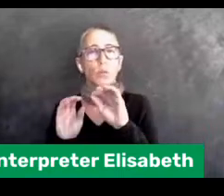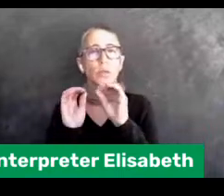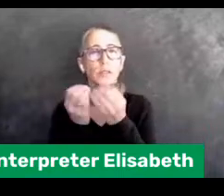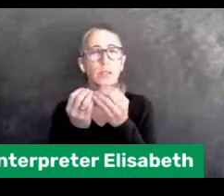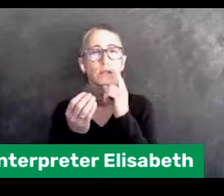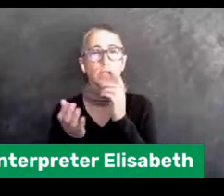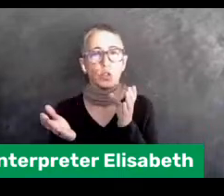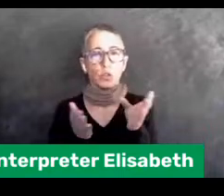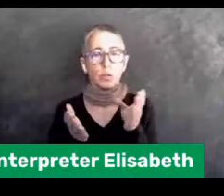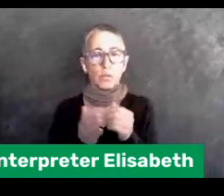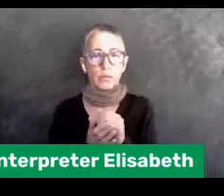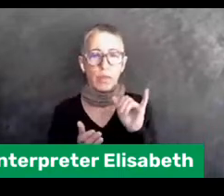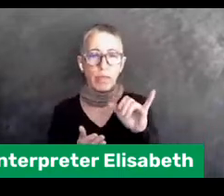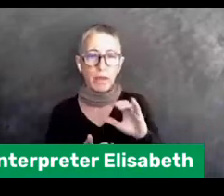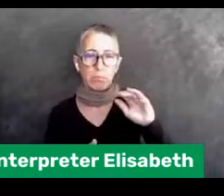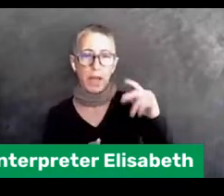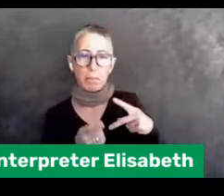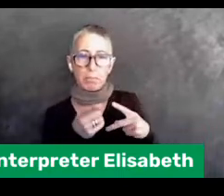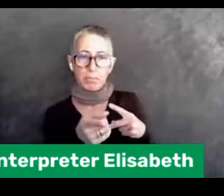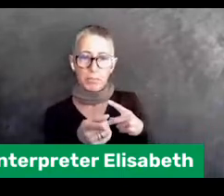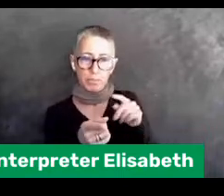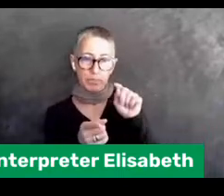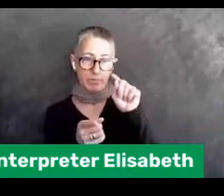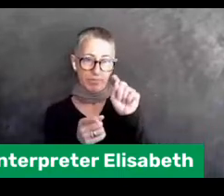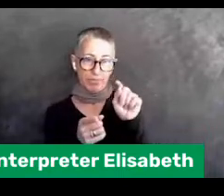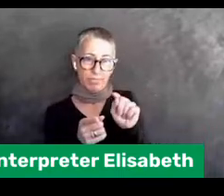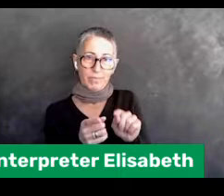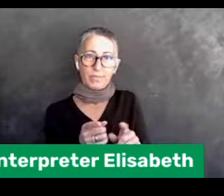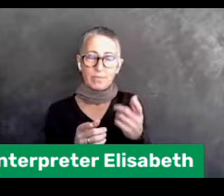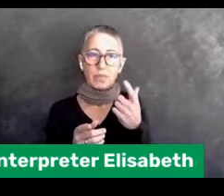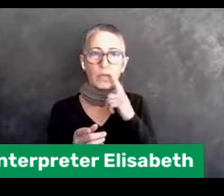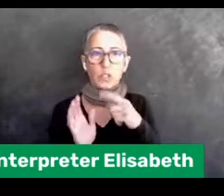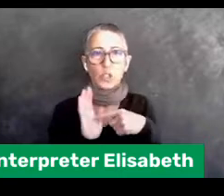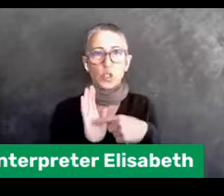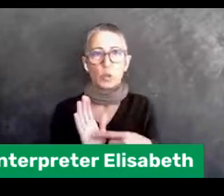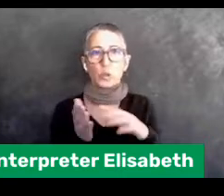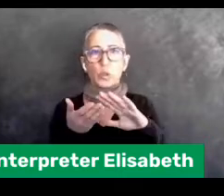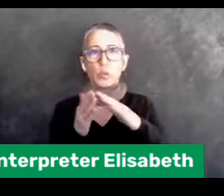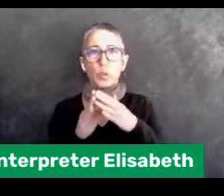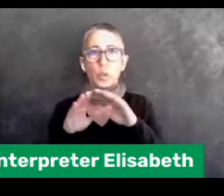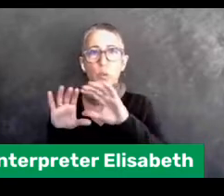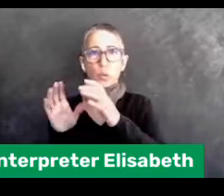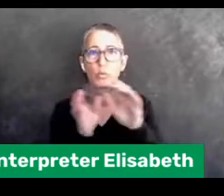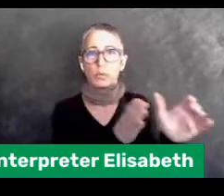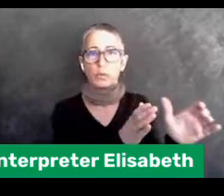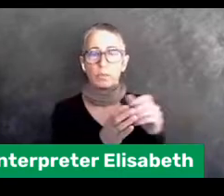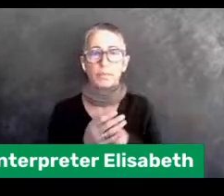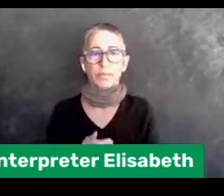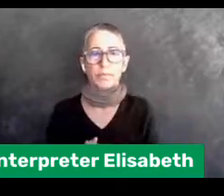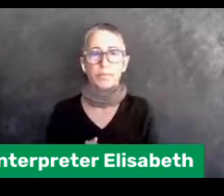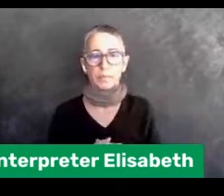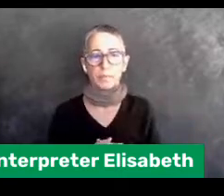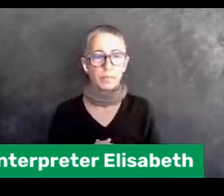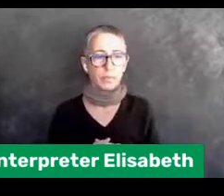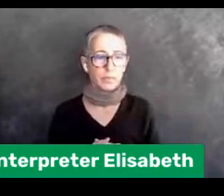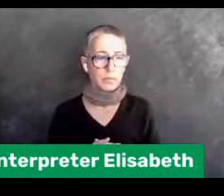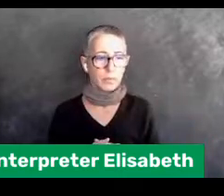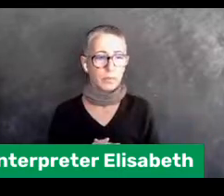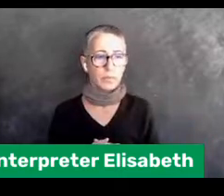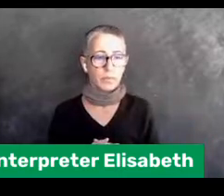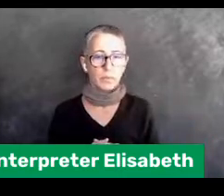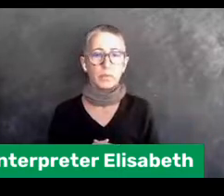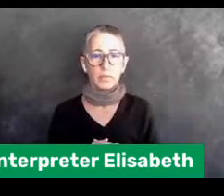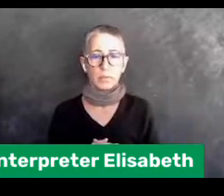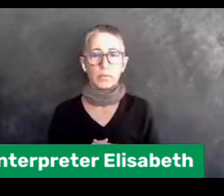map just gives you a quick snapshot of the many community groups that are active around Austin. Our Austin Eats partners range